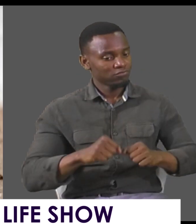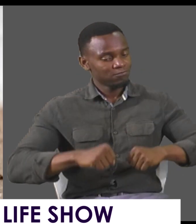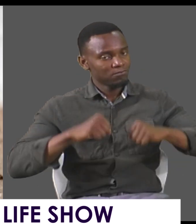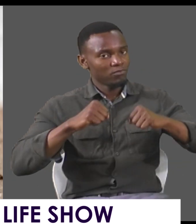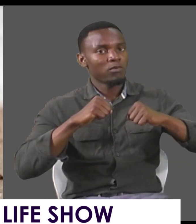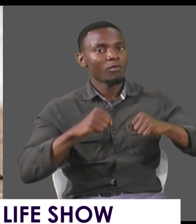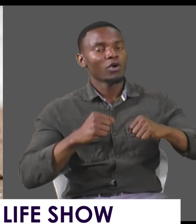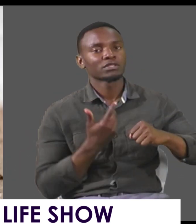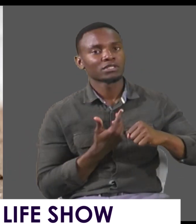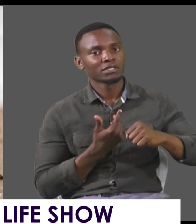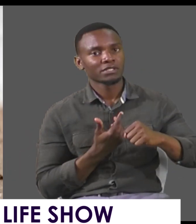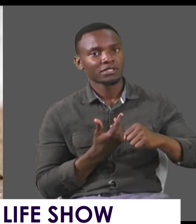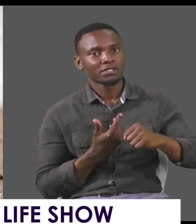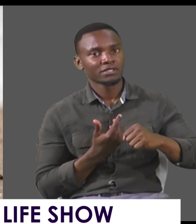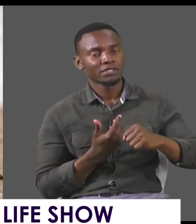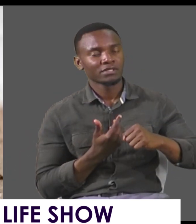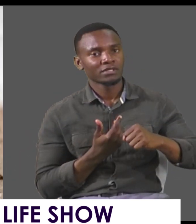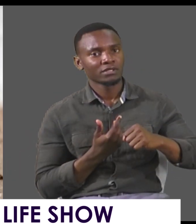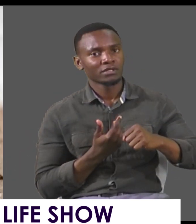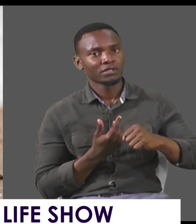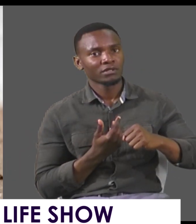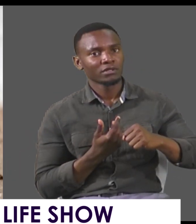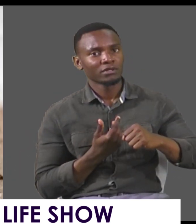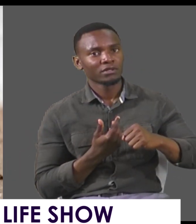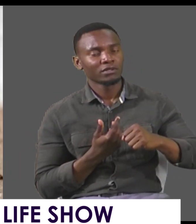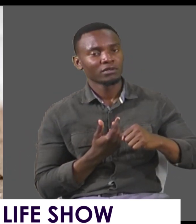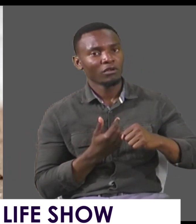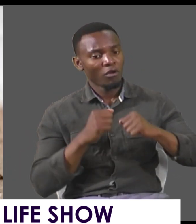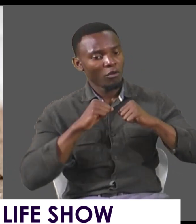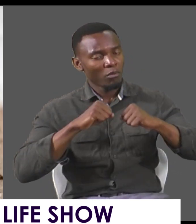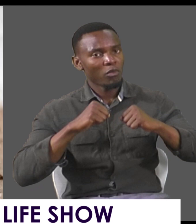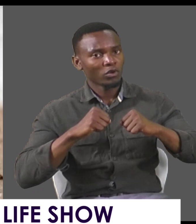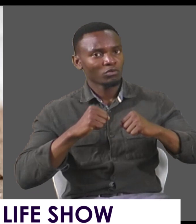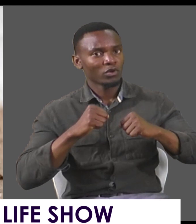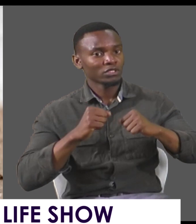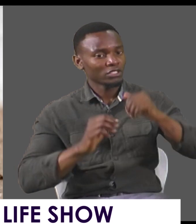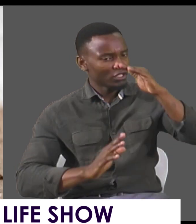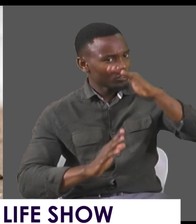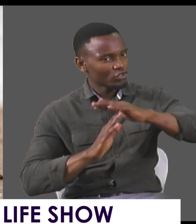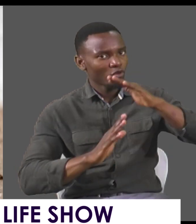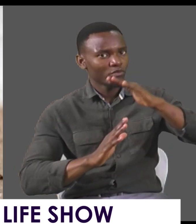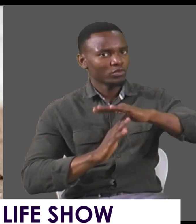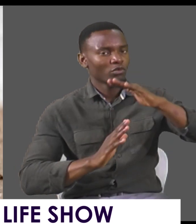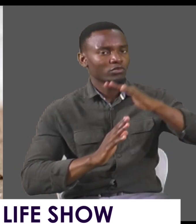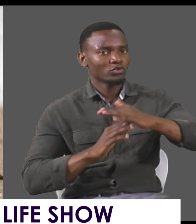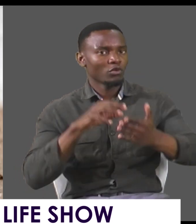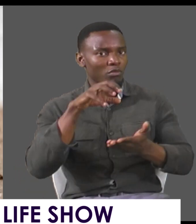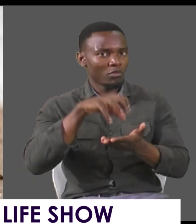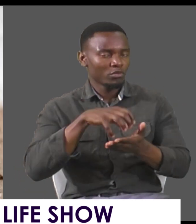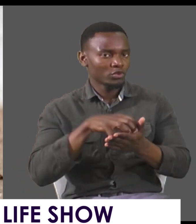the major general. You are the highest rank in the